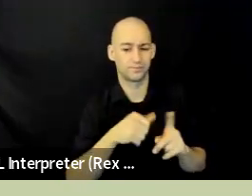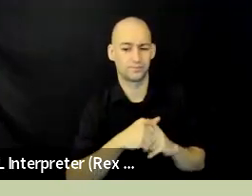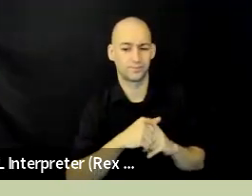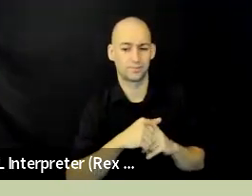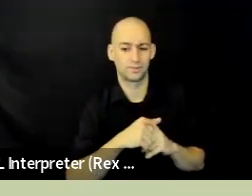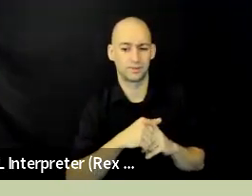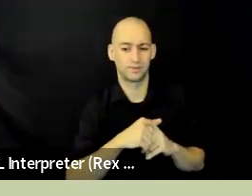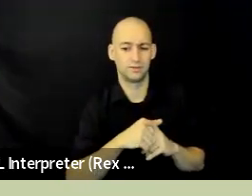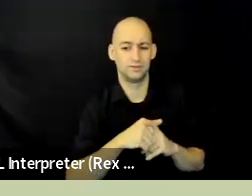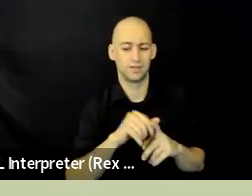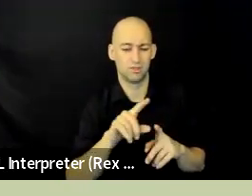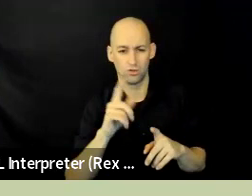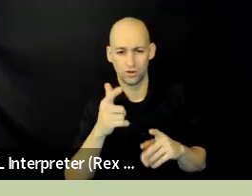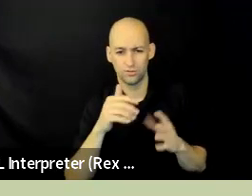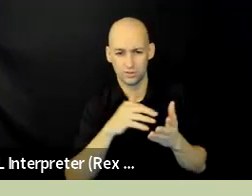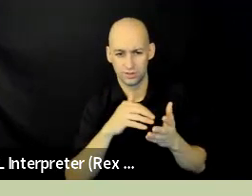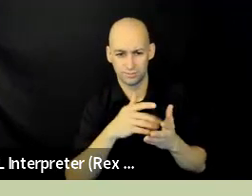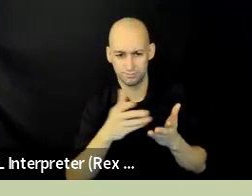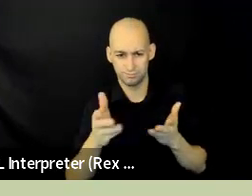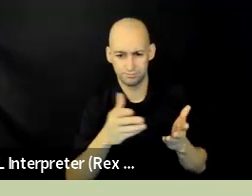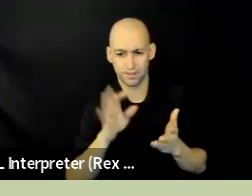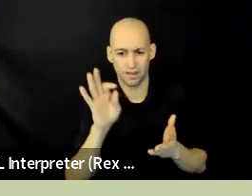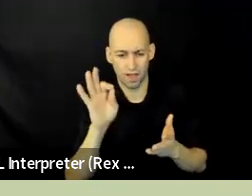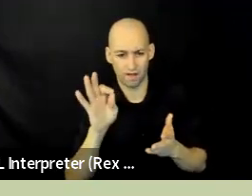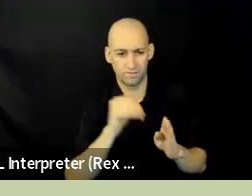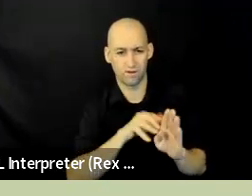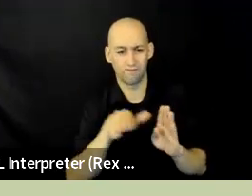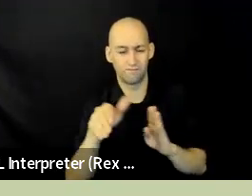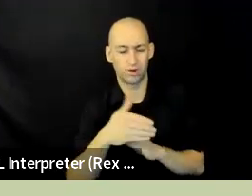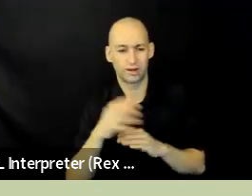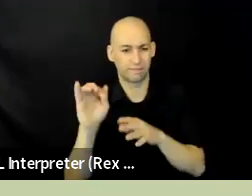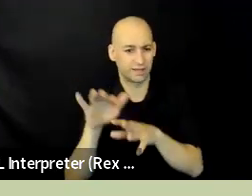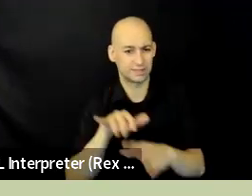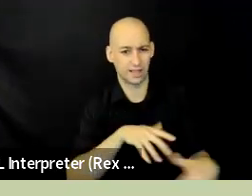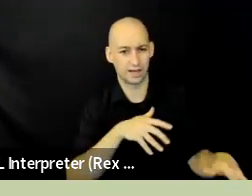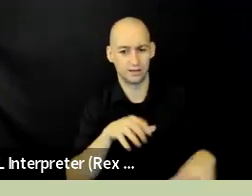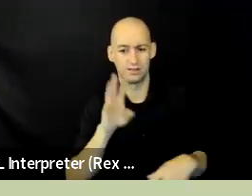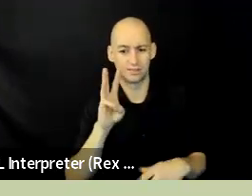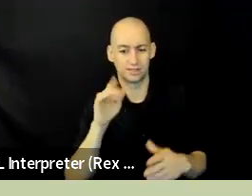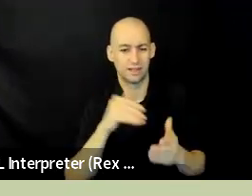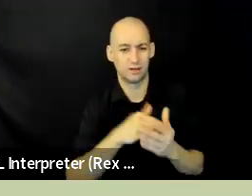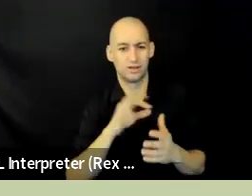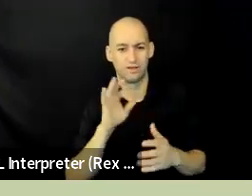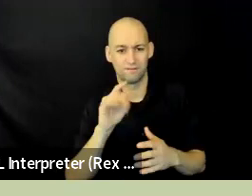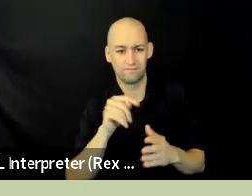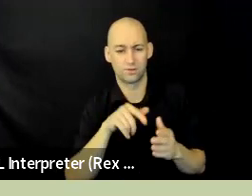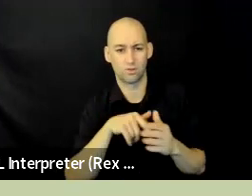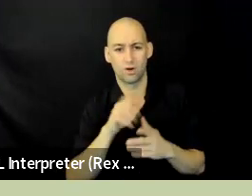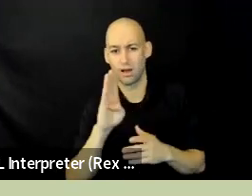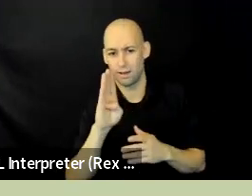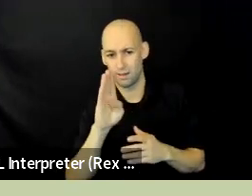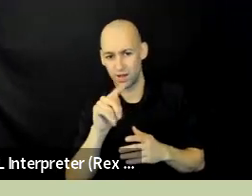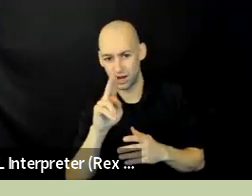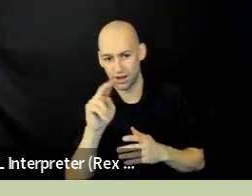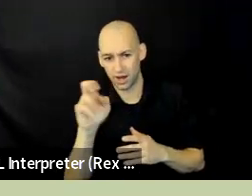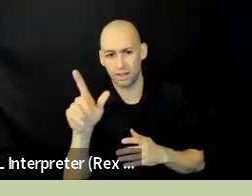studied. Alternative F avoids the landslide with a 6,000-foot-long tunnel bypass. It